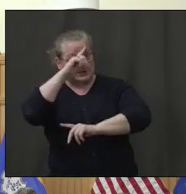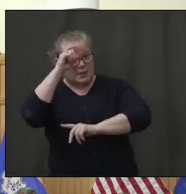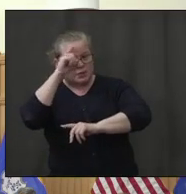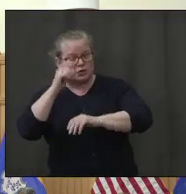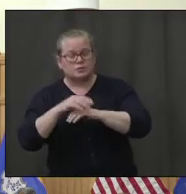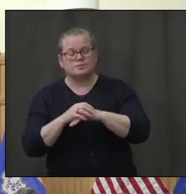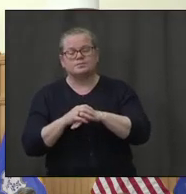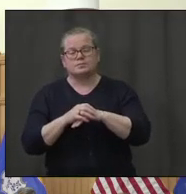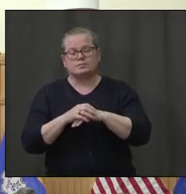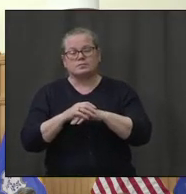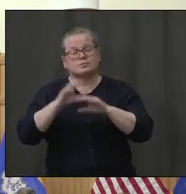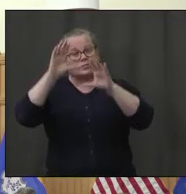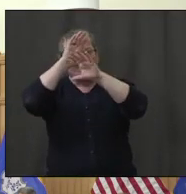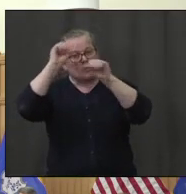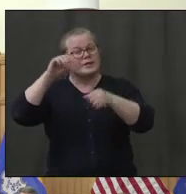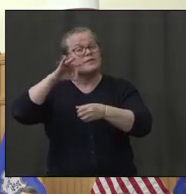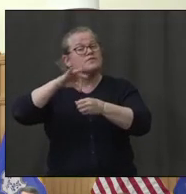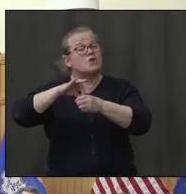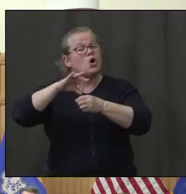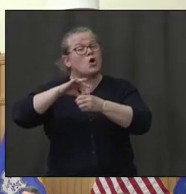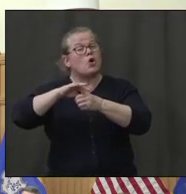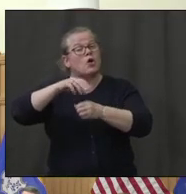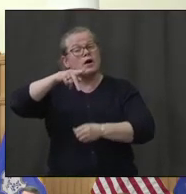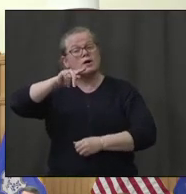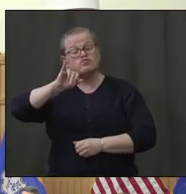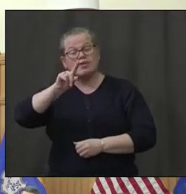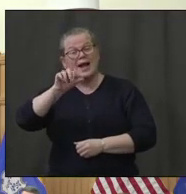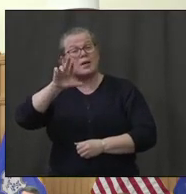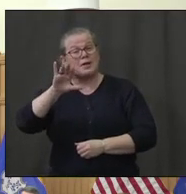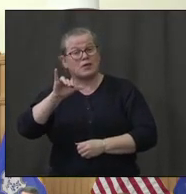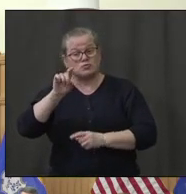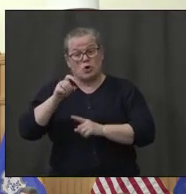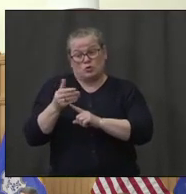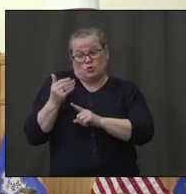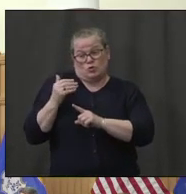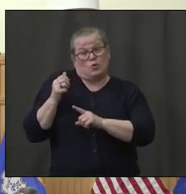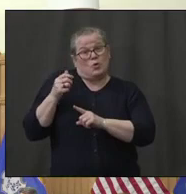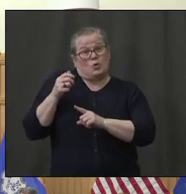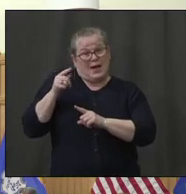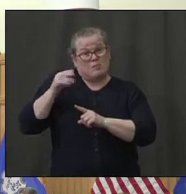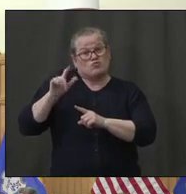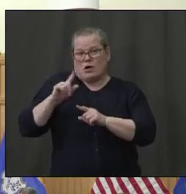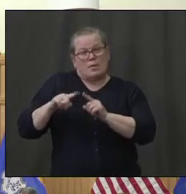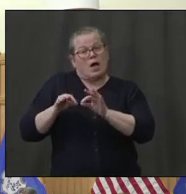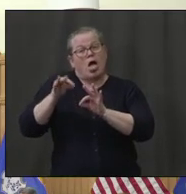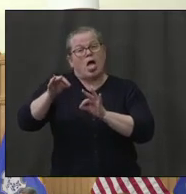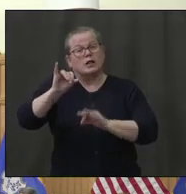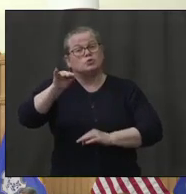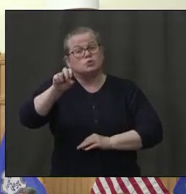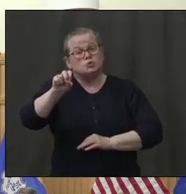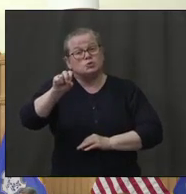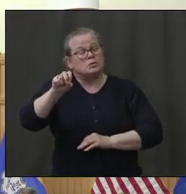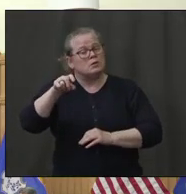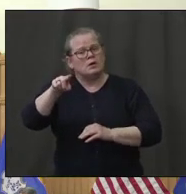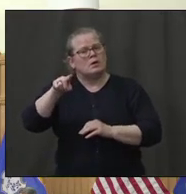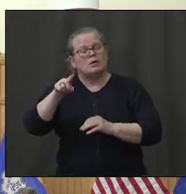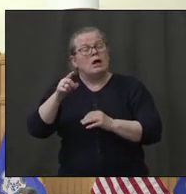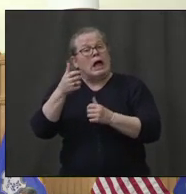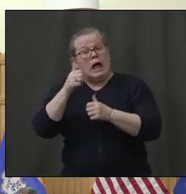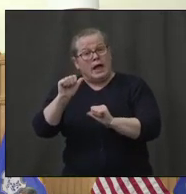you've put off until June. Have you made any decisions on whether the state should be able to, people who are afraid to go to the